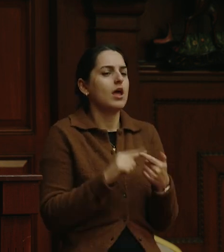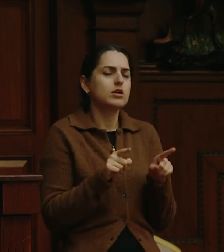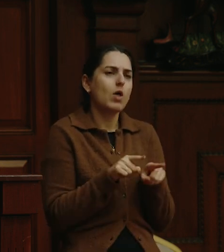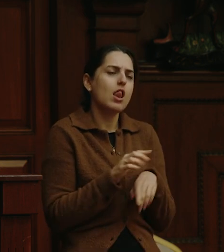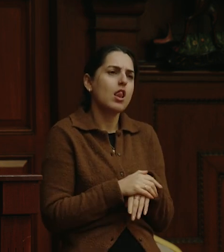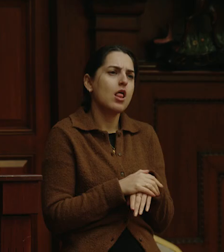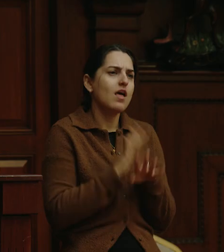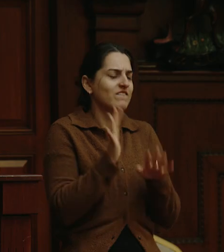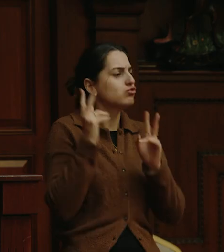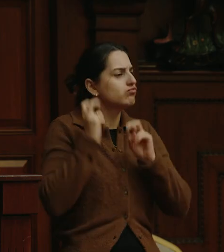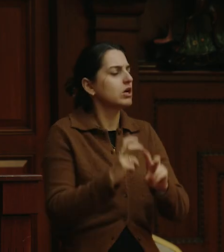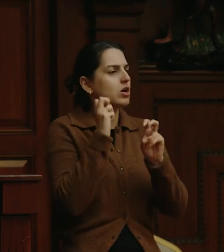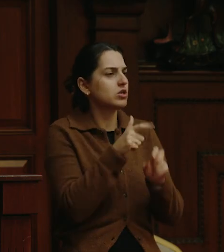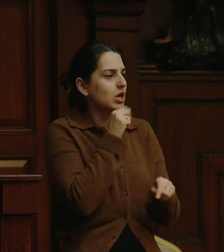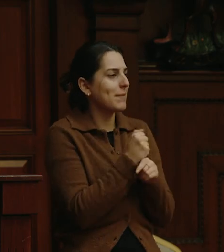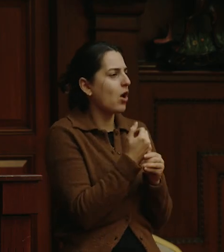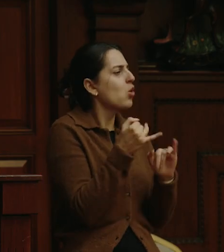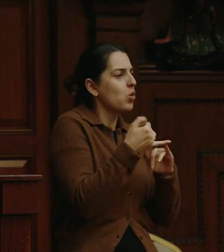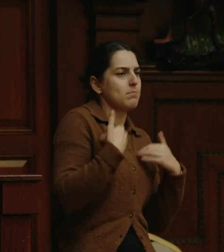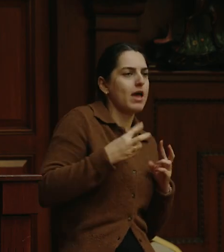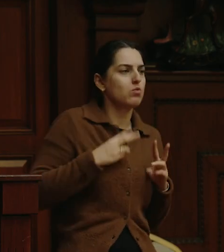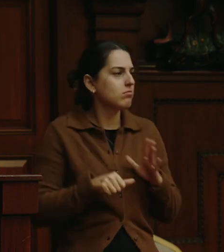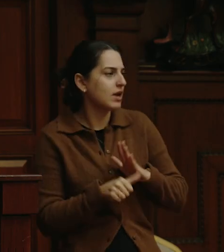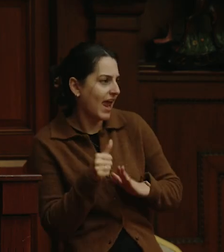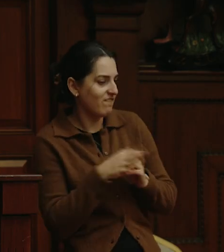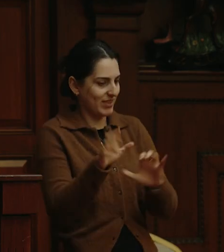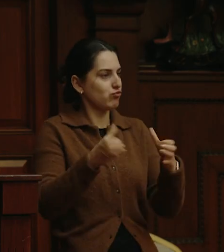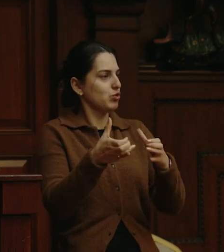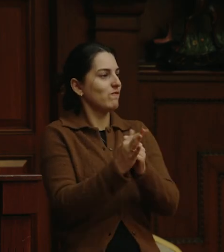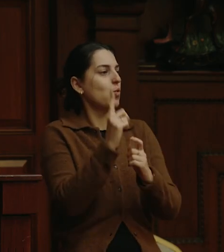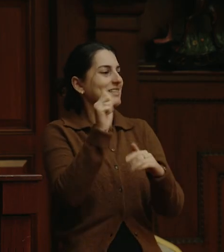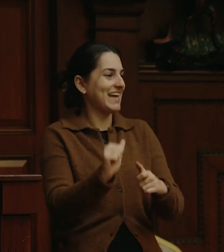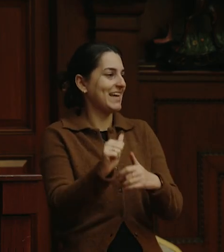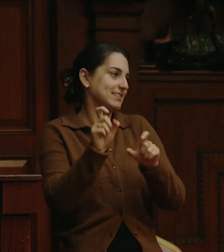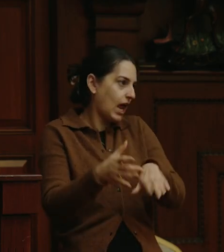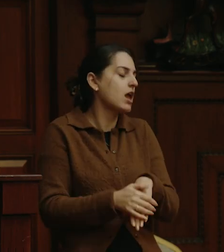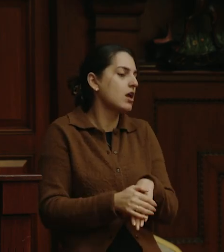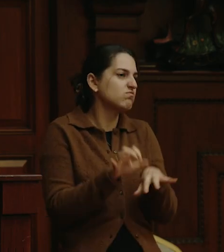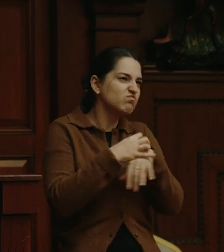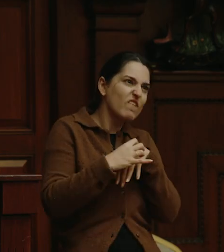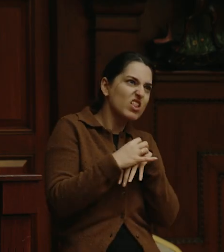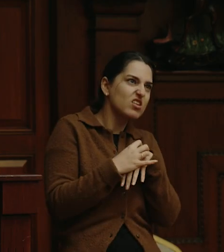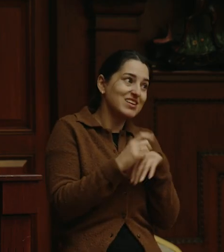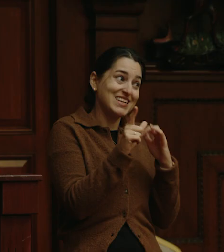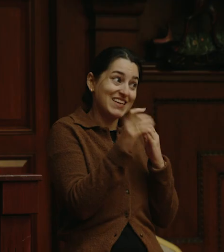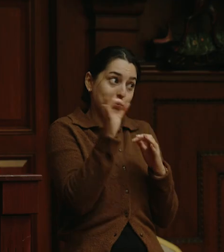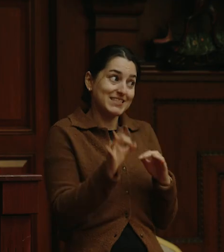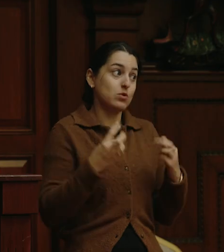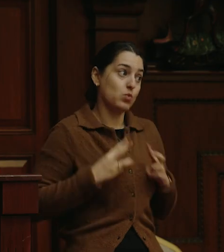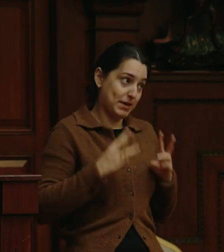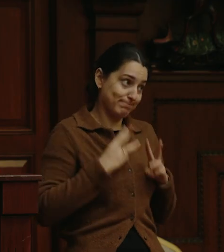also look at the kind of demographics in this group of admissions. Again, about 70%